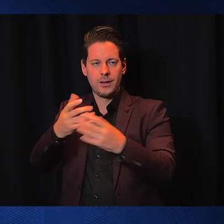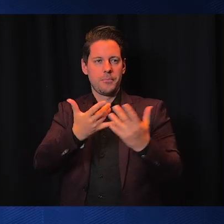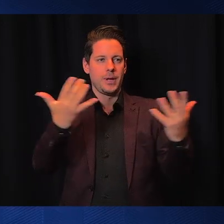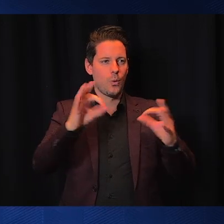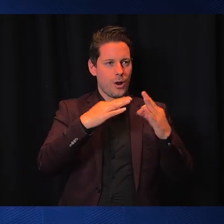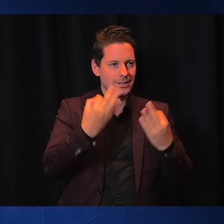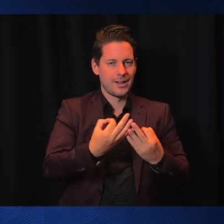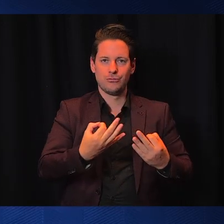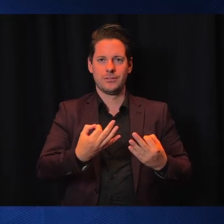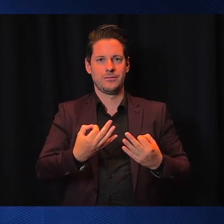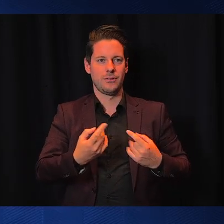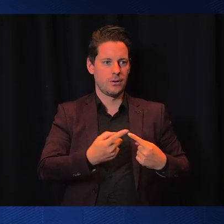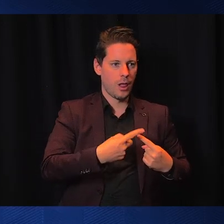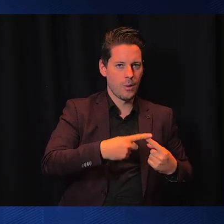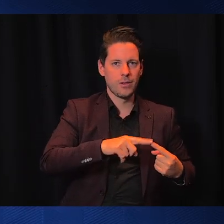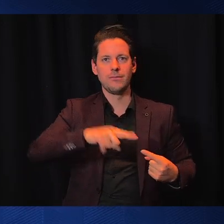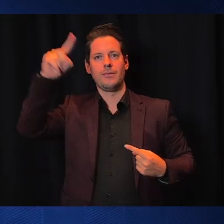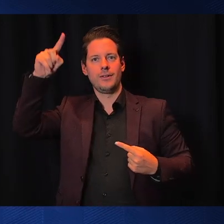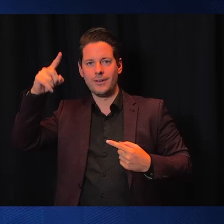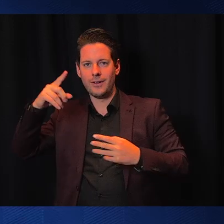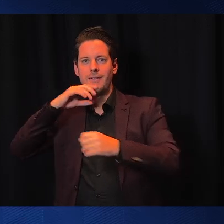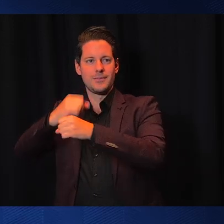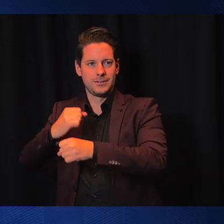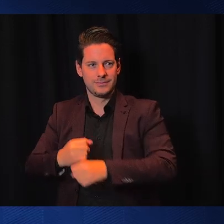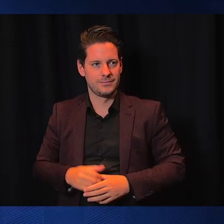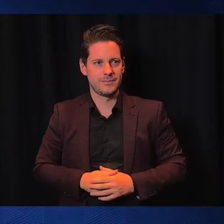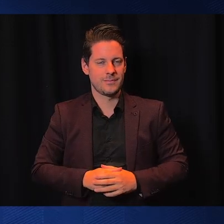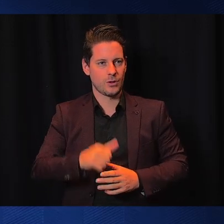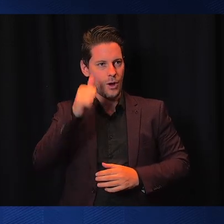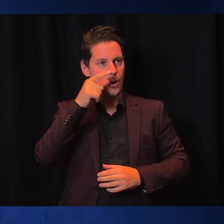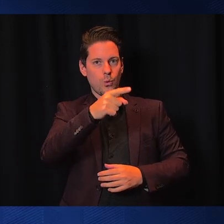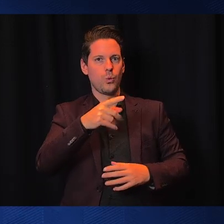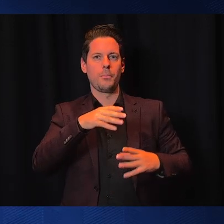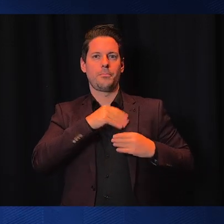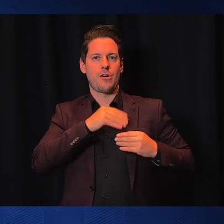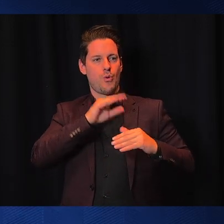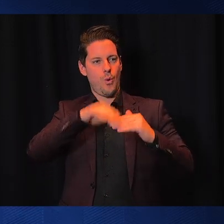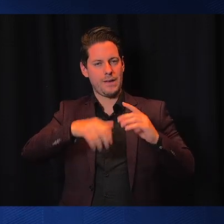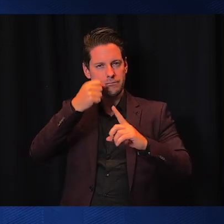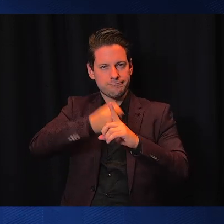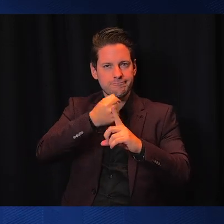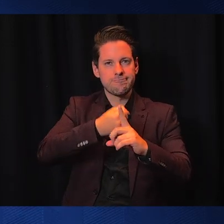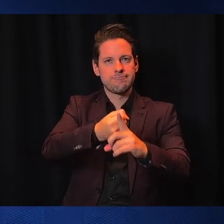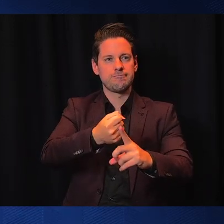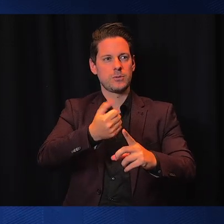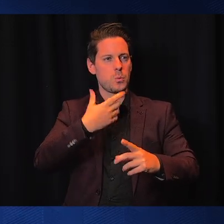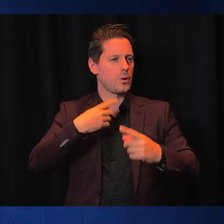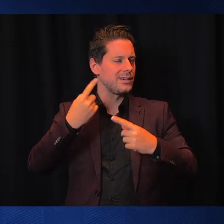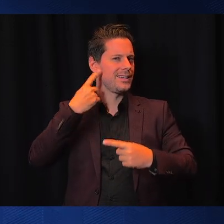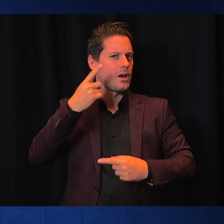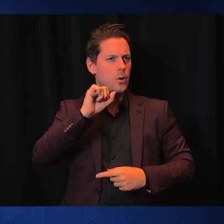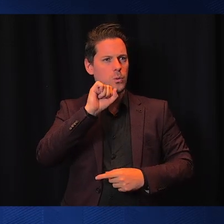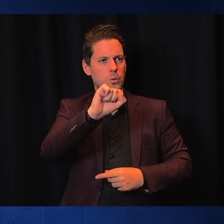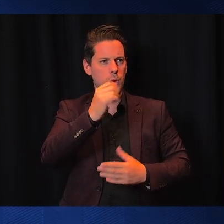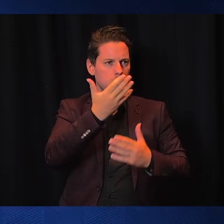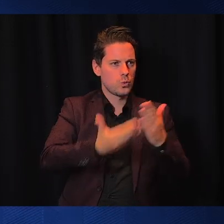different levels of the system. And I know that you are very passionate about advocacy. So I'd love to hear your stories around how civil